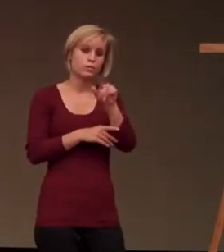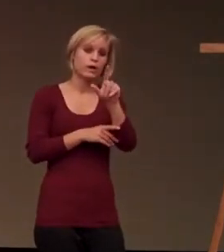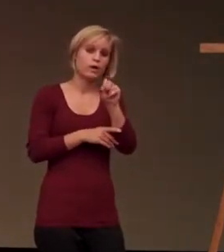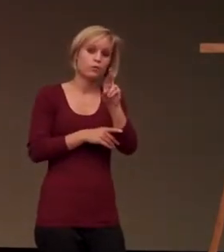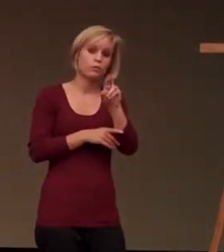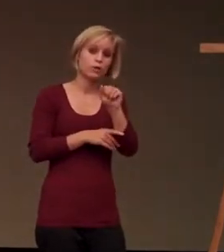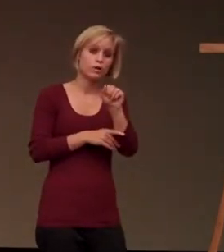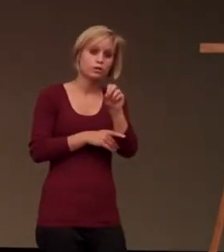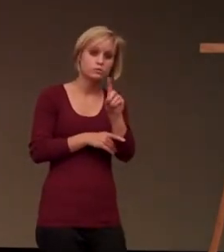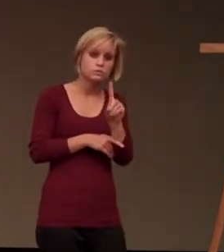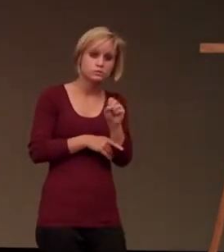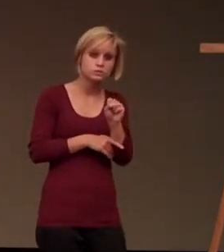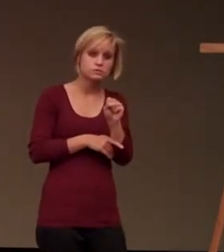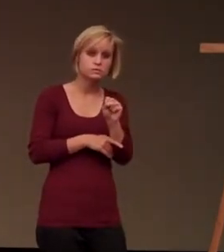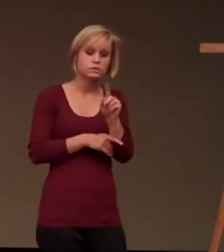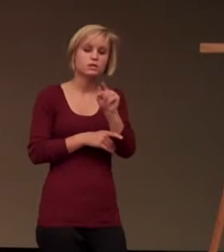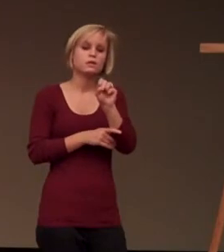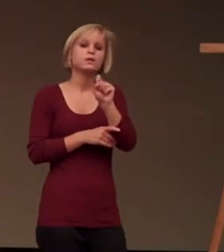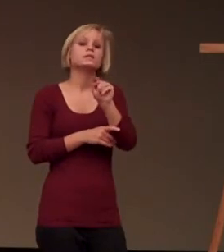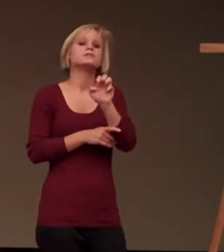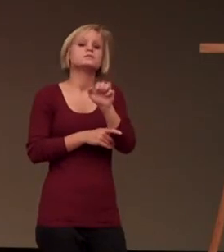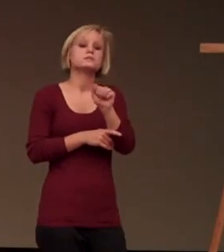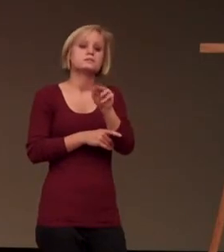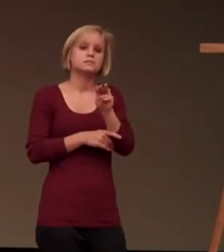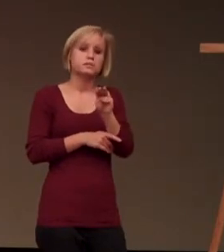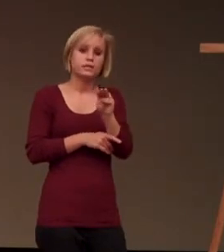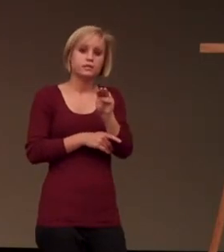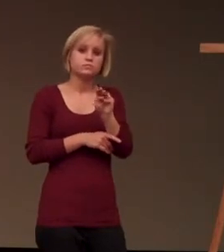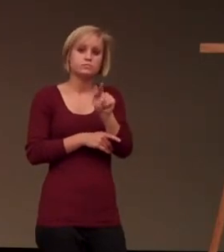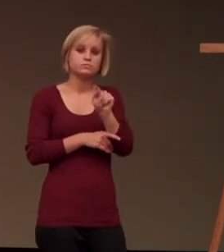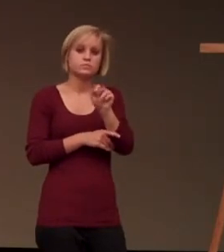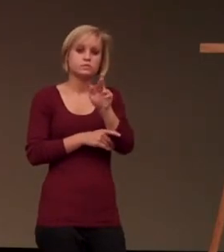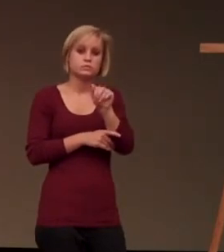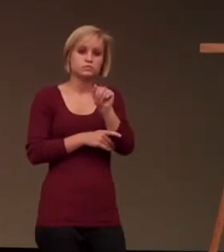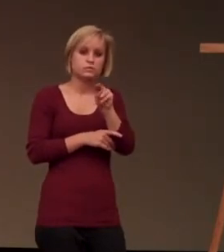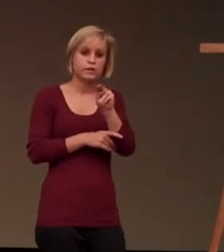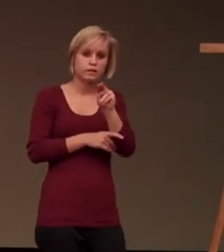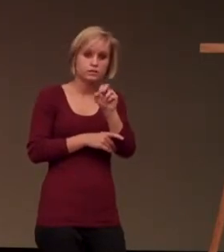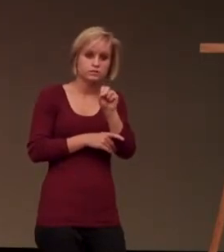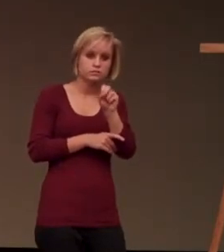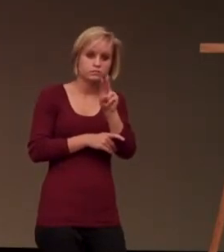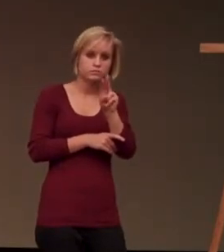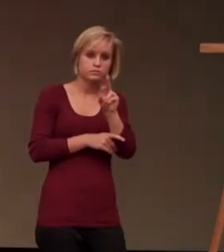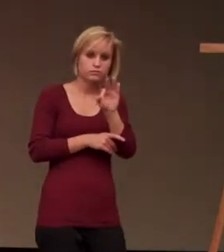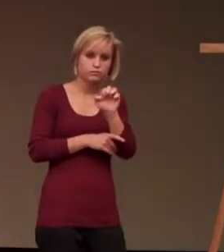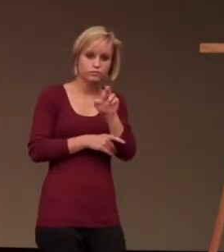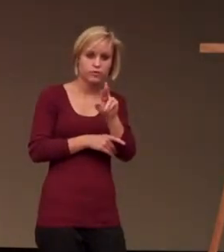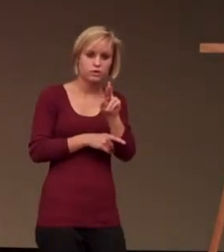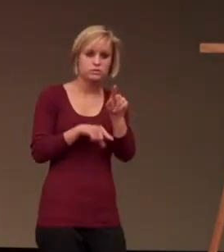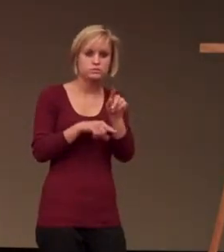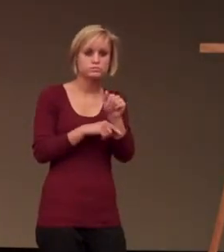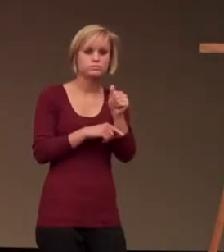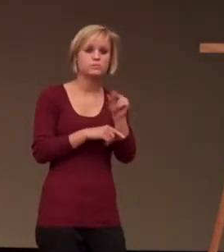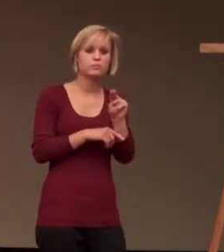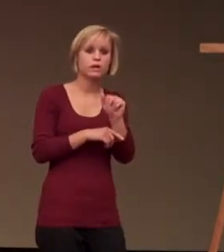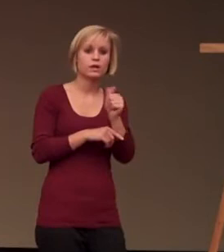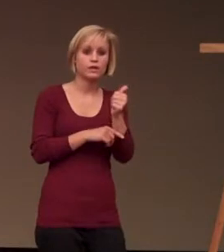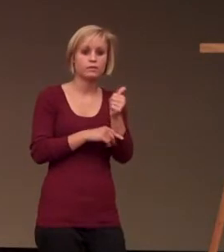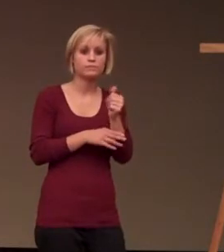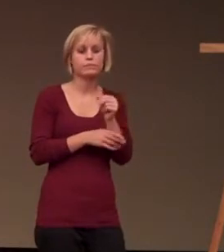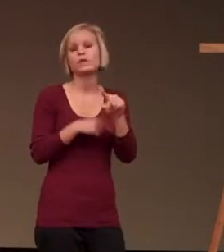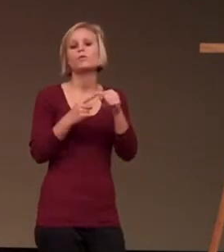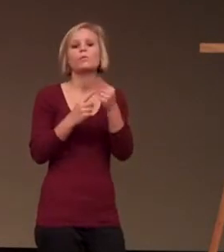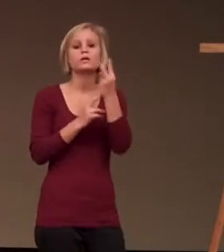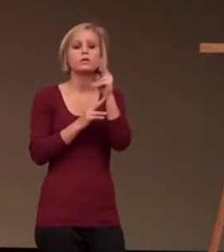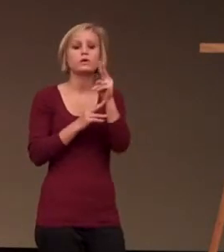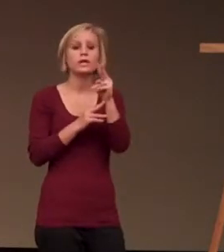Steam transport on the rivers is another. So it's important. And then if you look at a map,